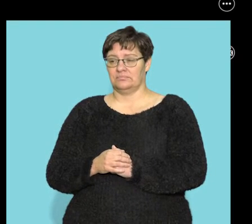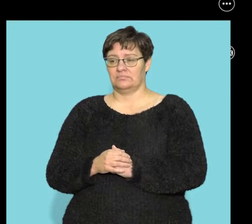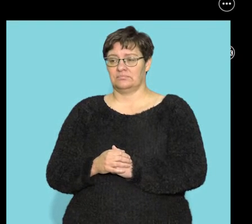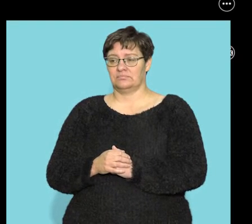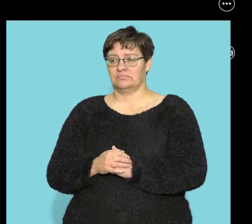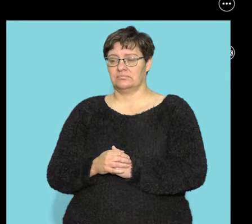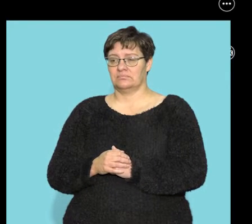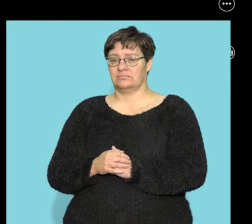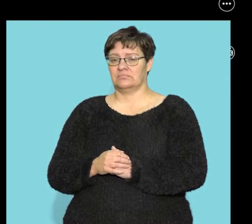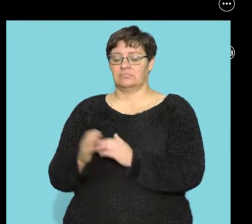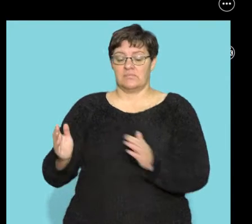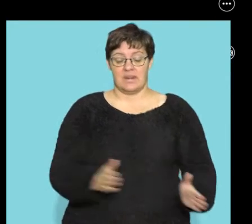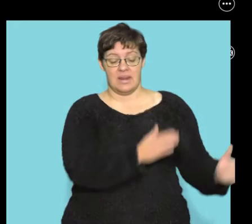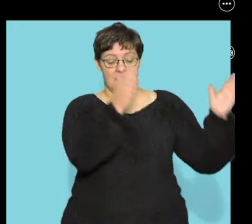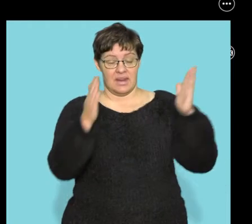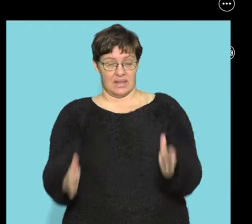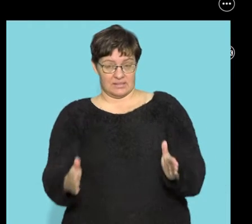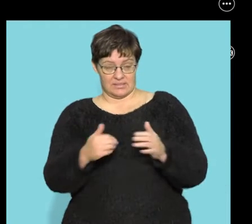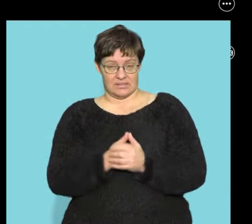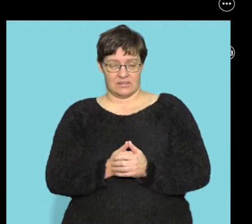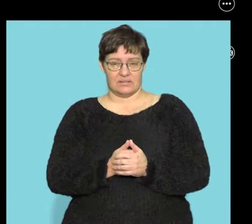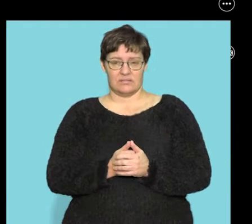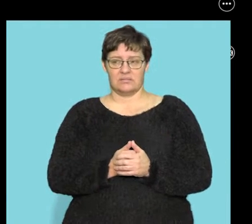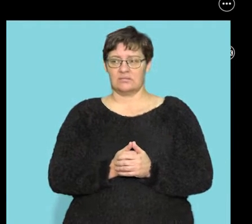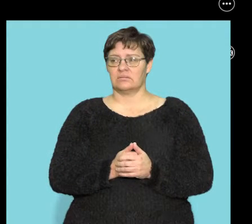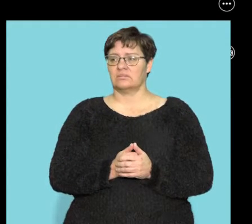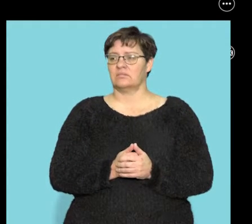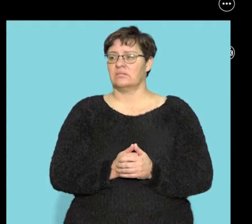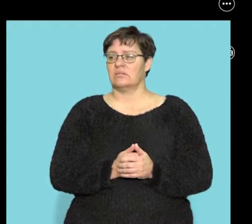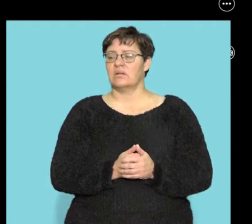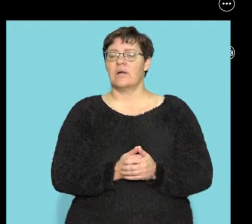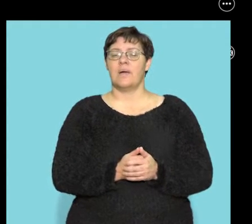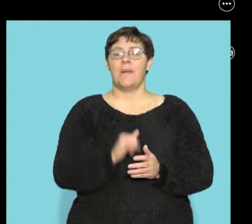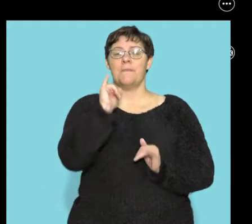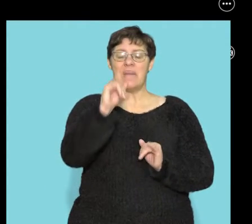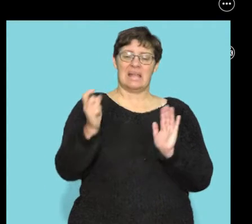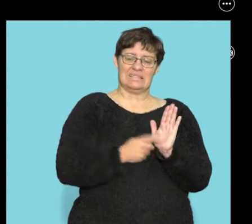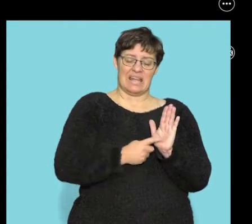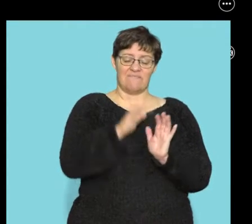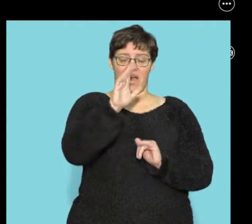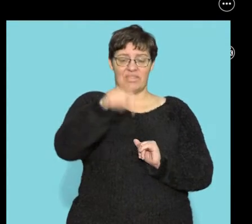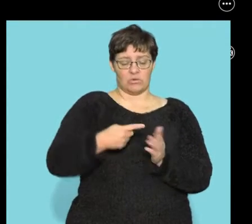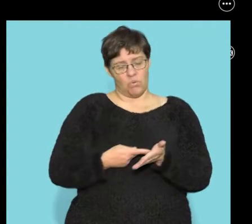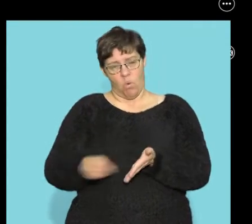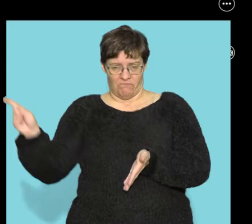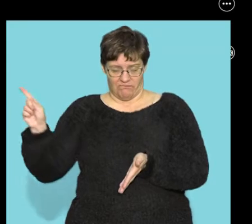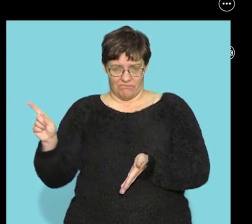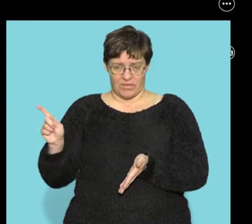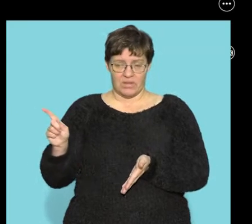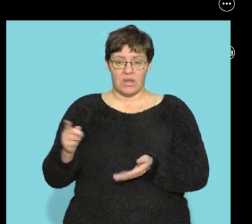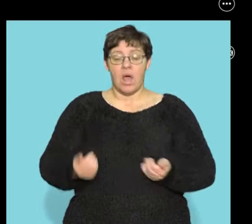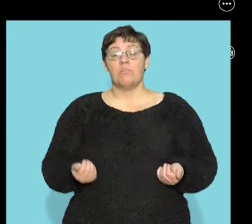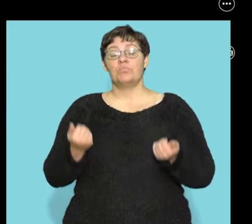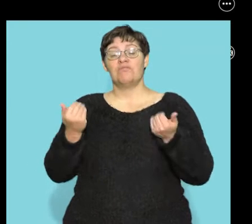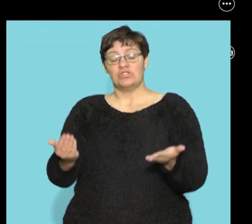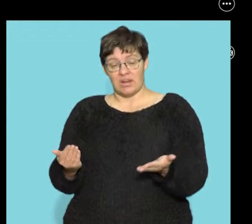Right. The next one we have here is write off a further bad debt of 5,000 Rand and then adjust the